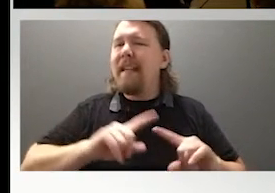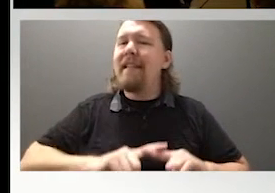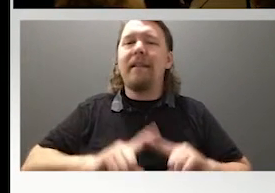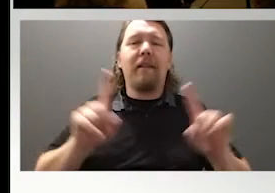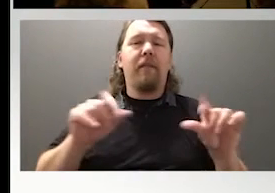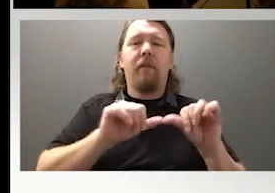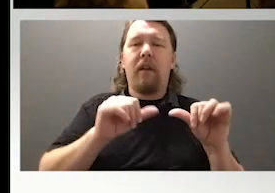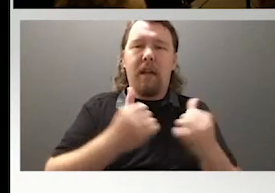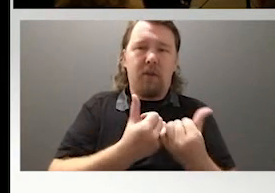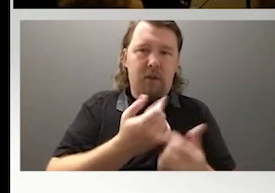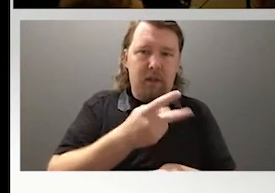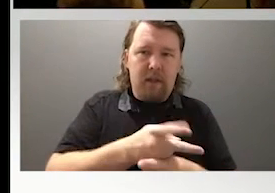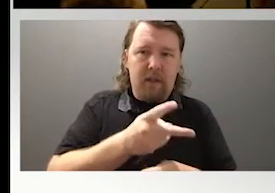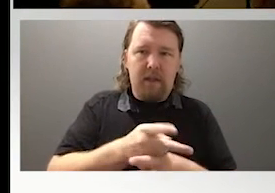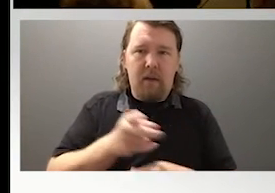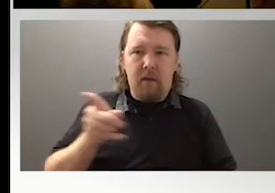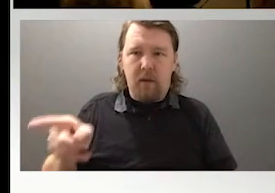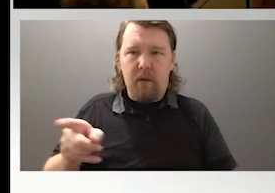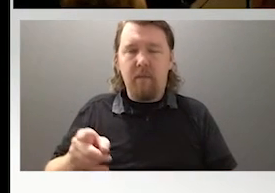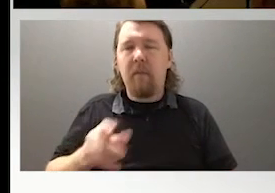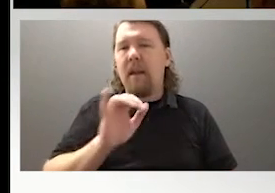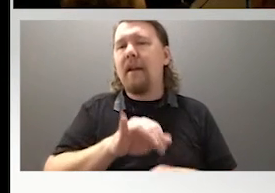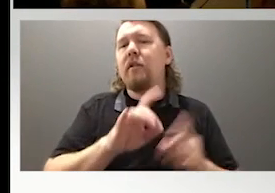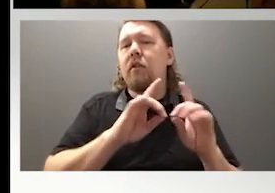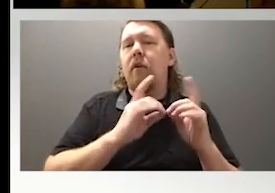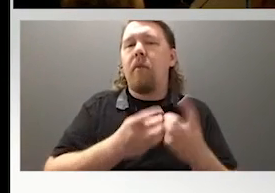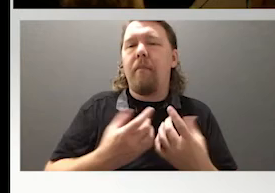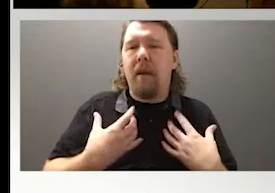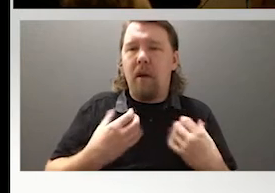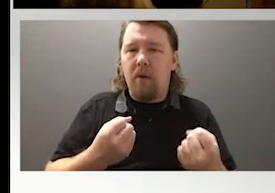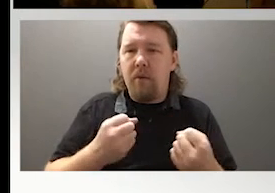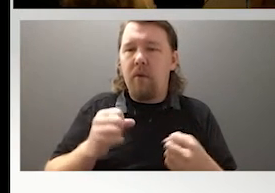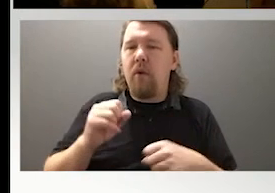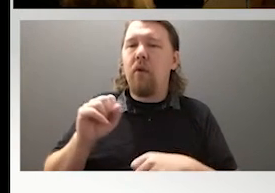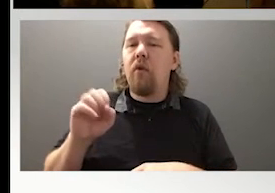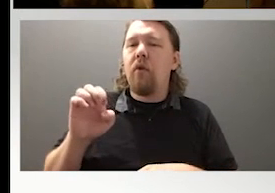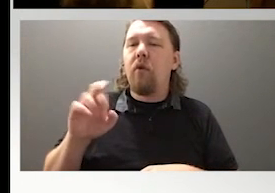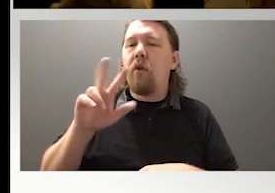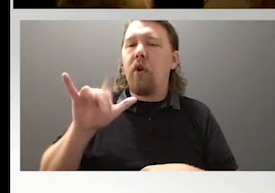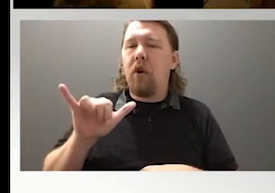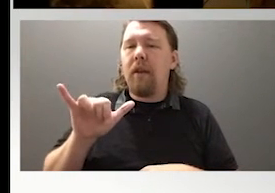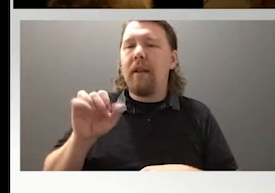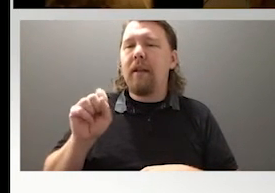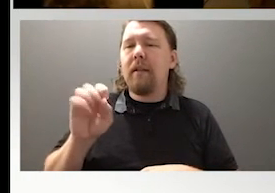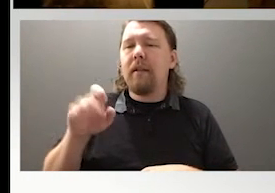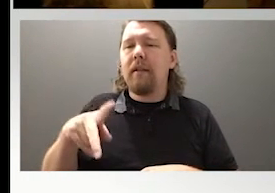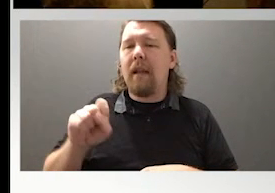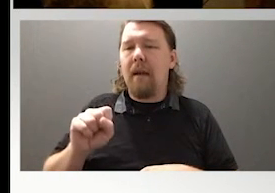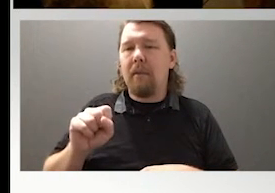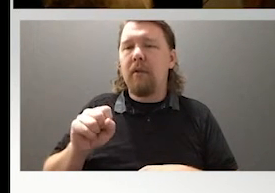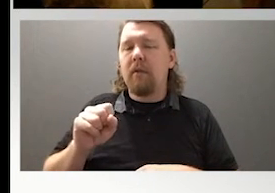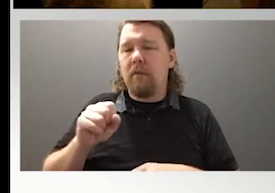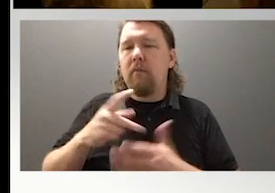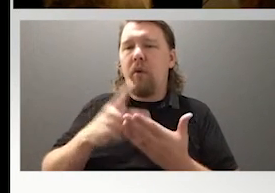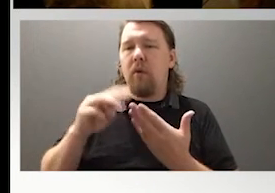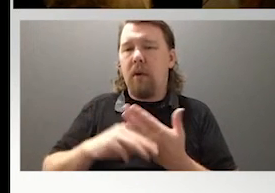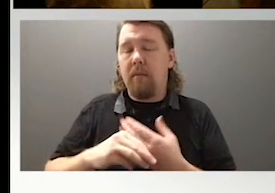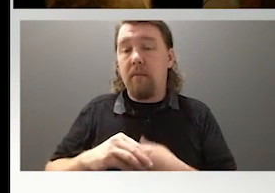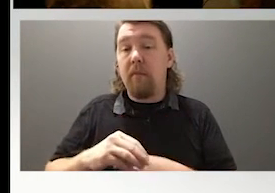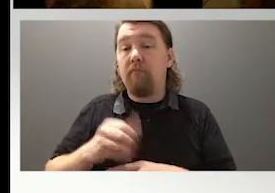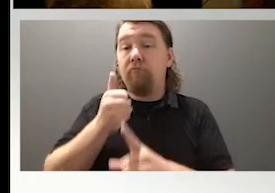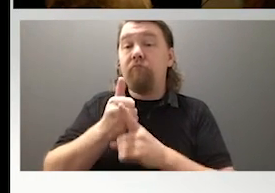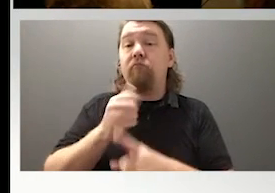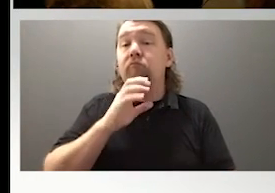agency. They're served by the Department of Health, by the Early Steps program. By the time they turn 3, then that's